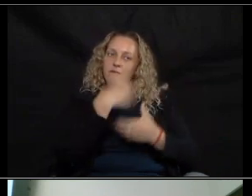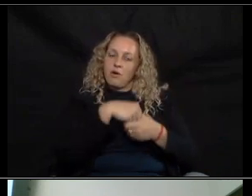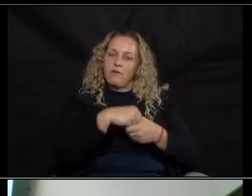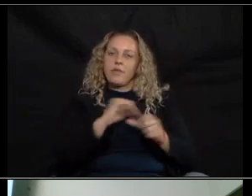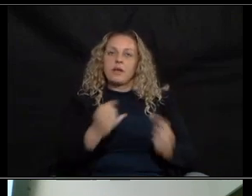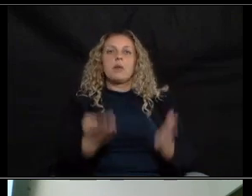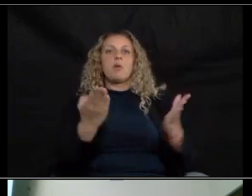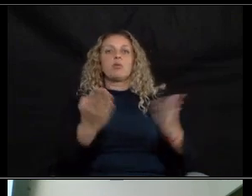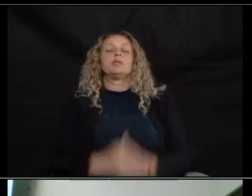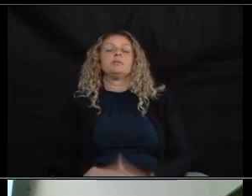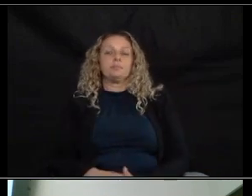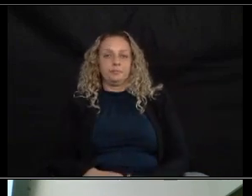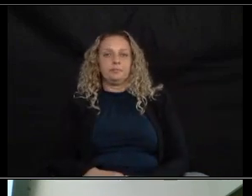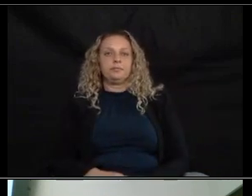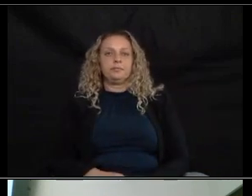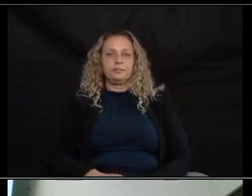motion.